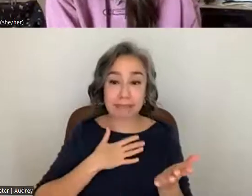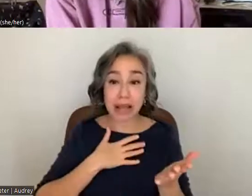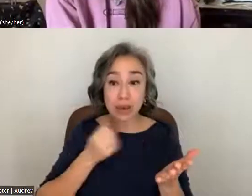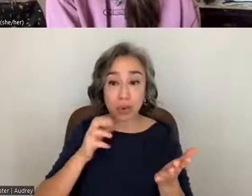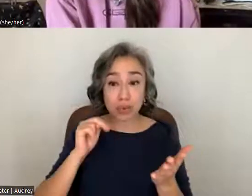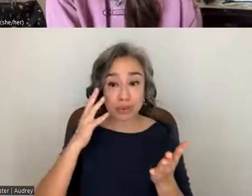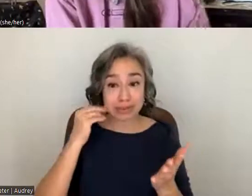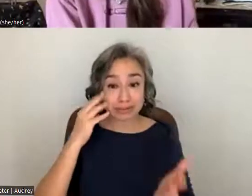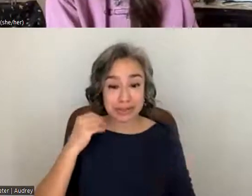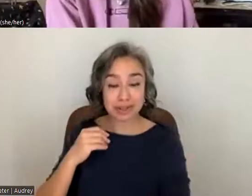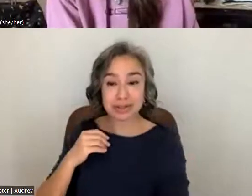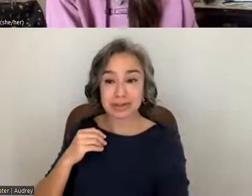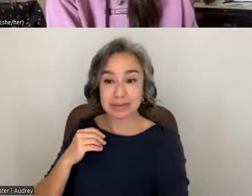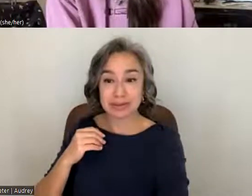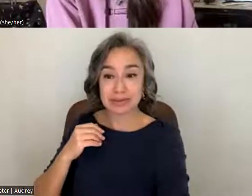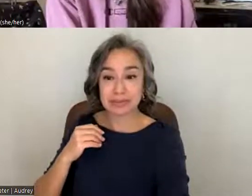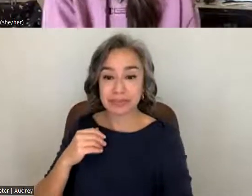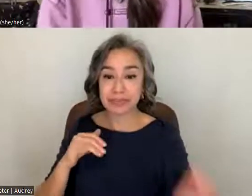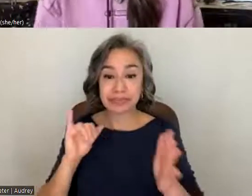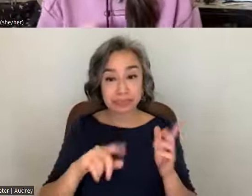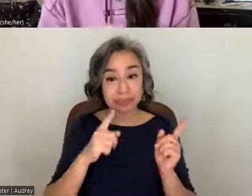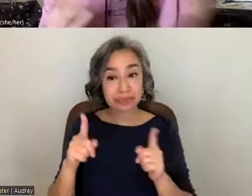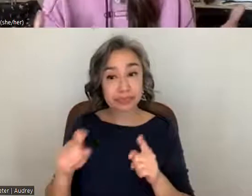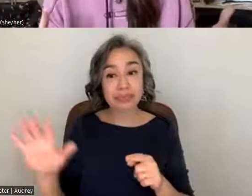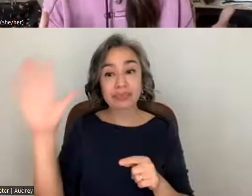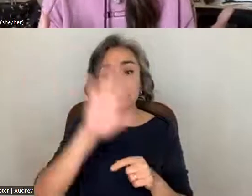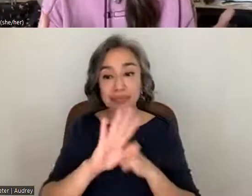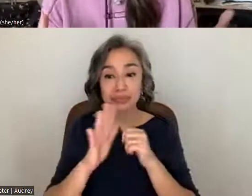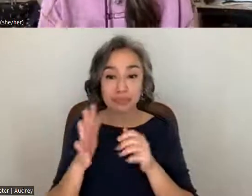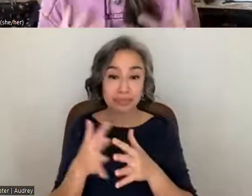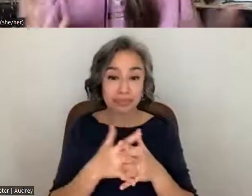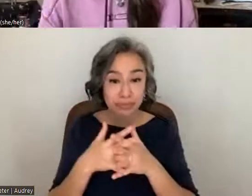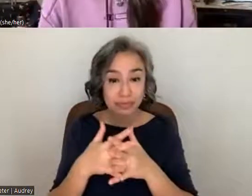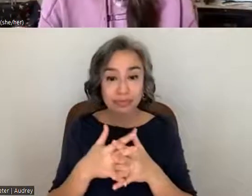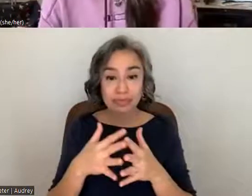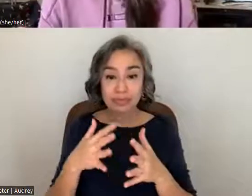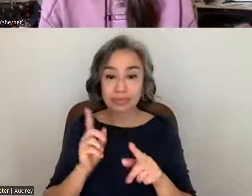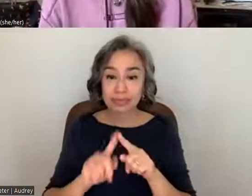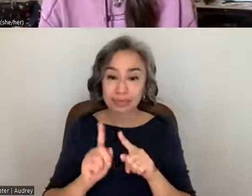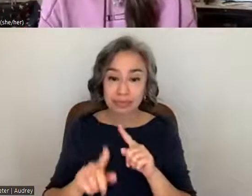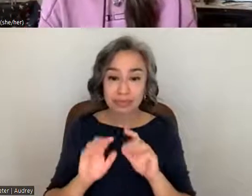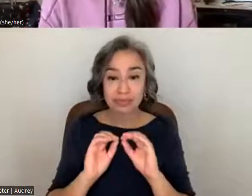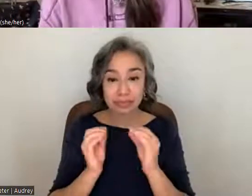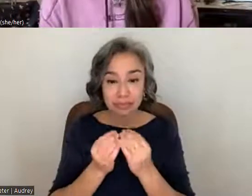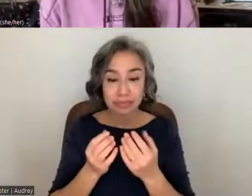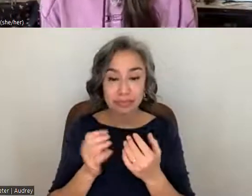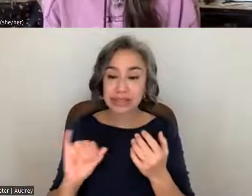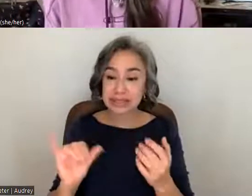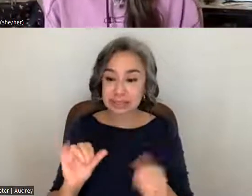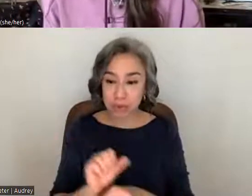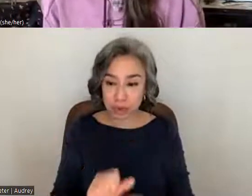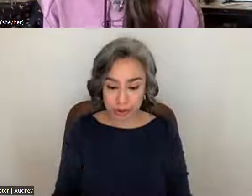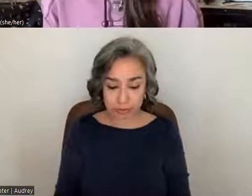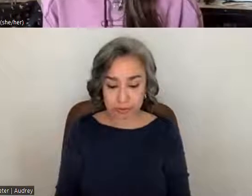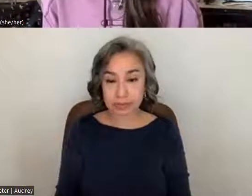was occurring throughout the US among organizations that were doing similar work,